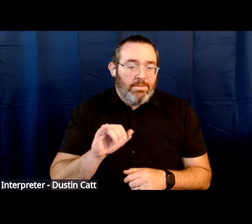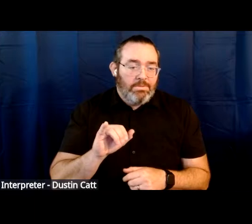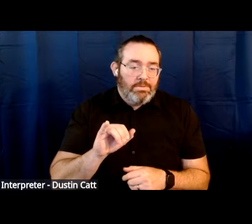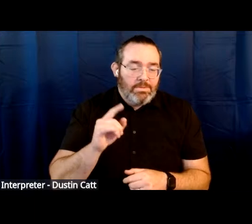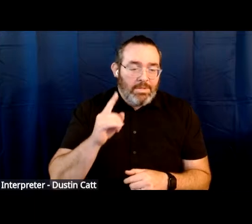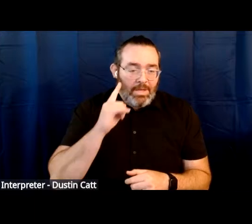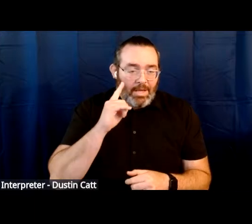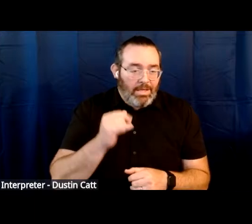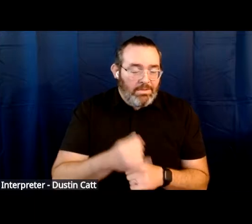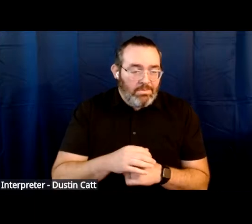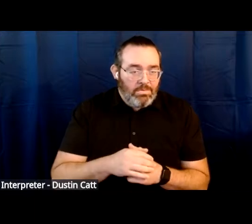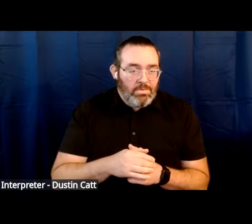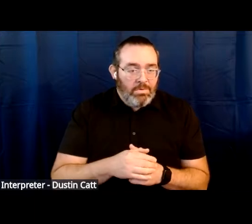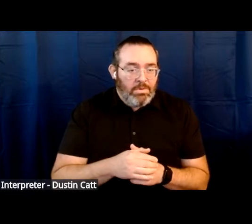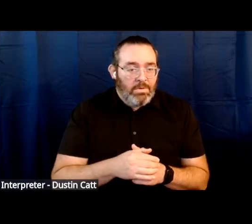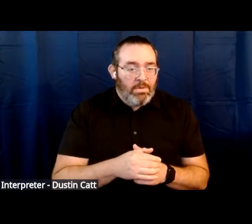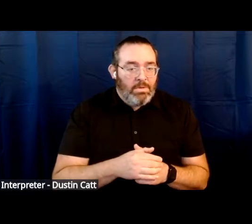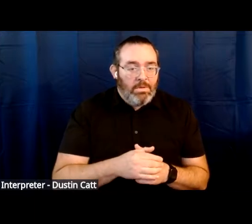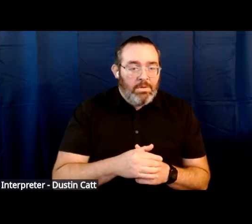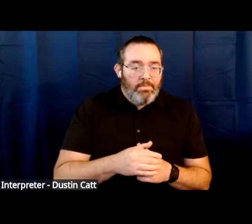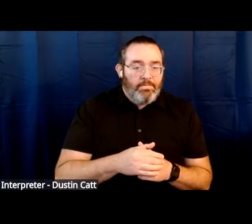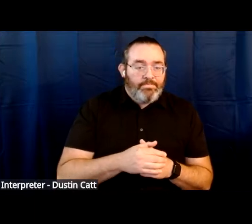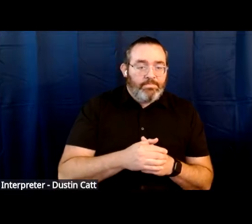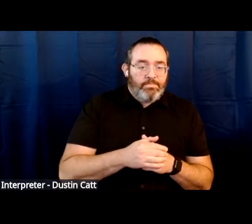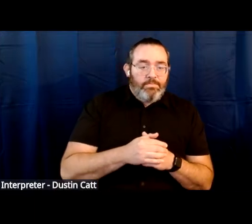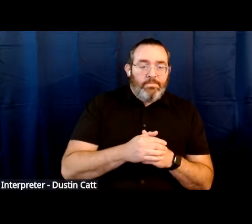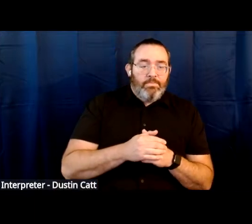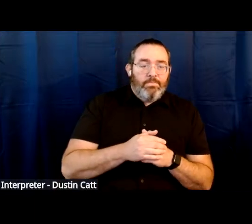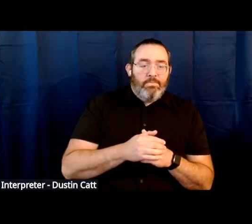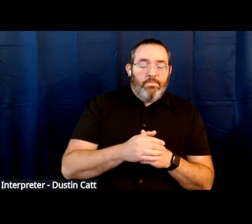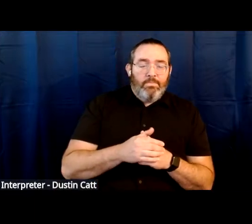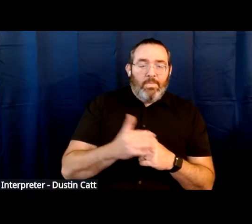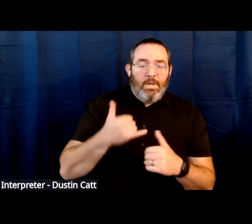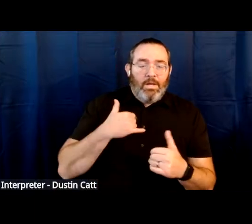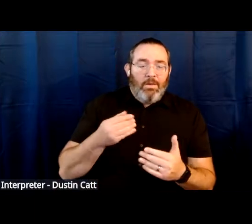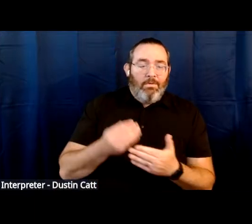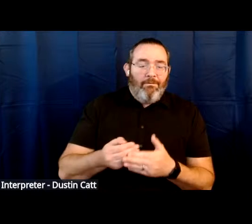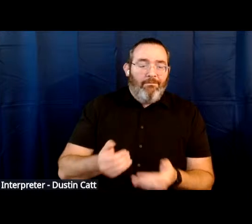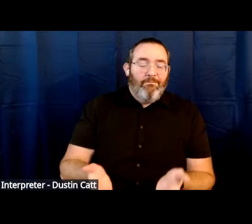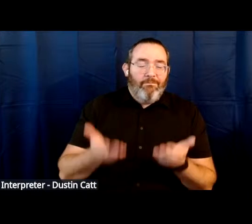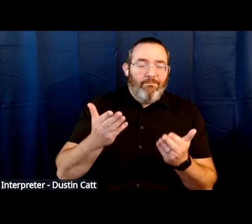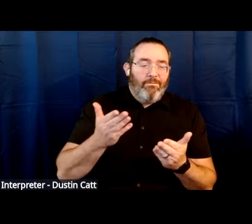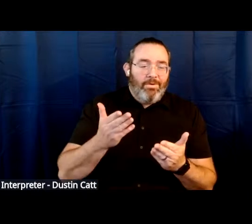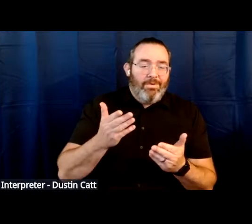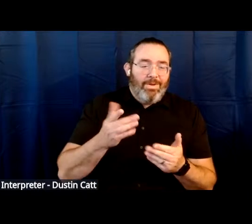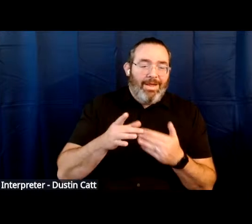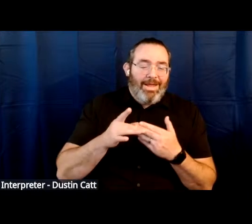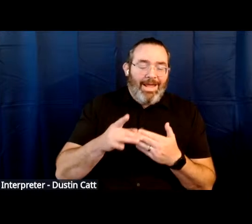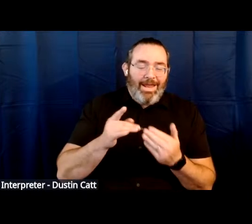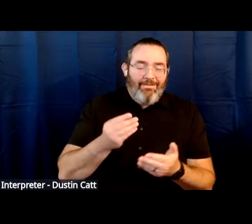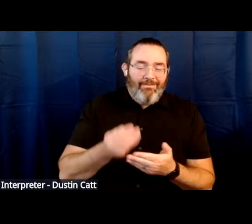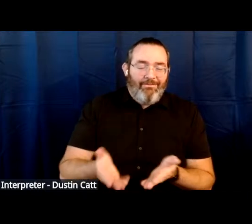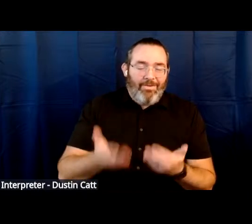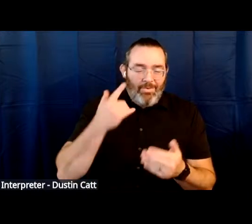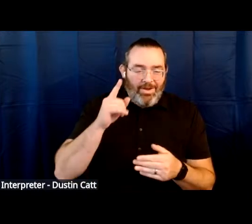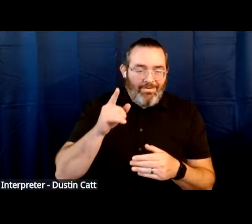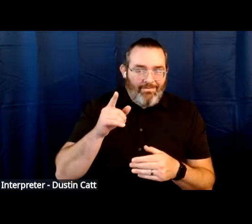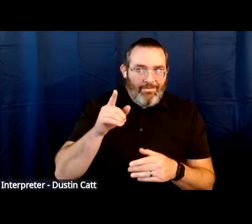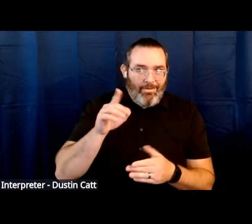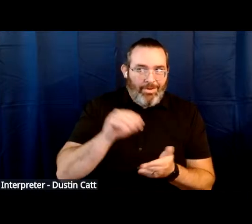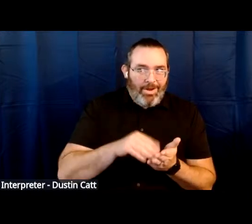fundraise in the ophthalmology department, assistant director of fundraising for leadership gifts in ophthalmology. So I now fundraise for that doctor that diagnosed me,